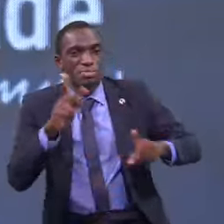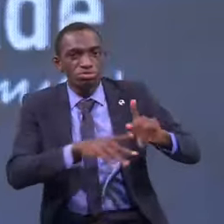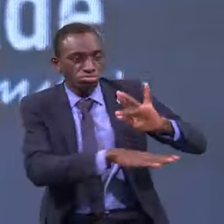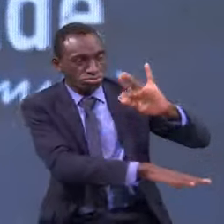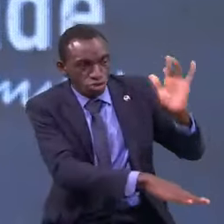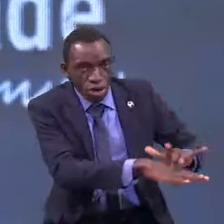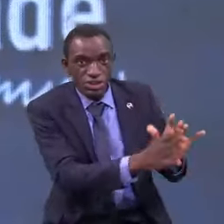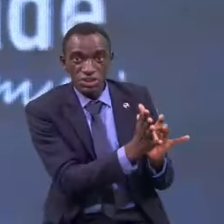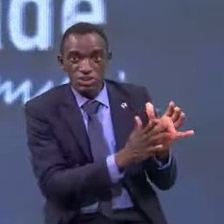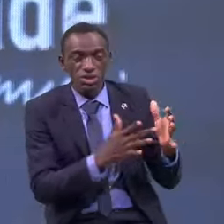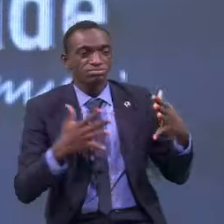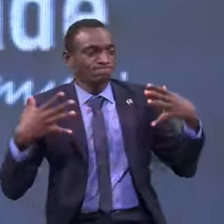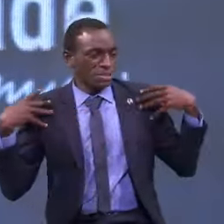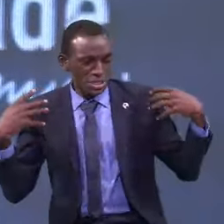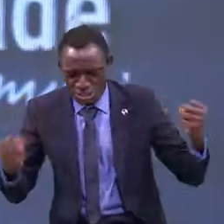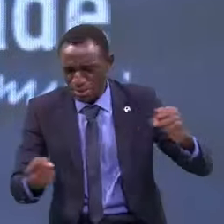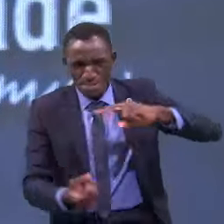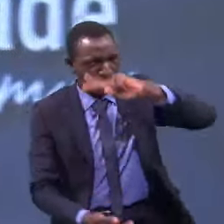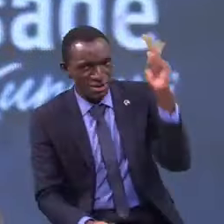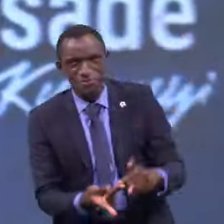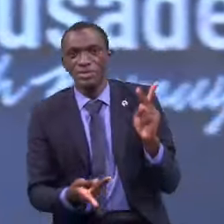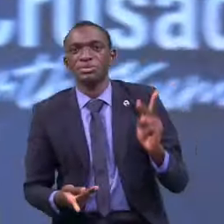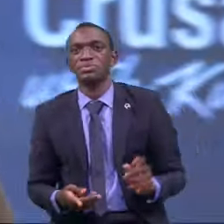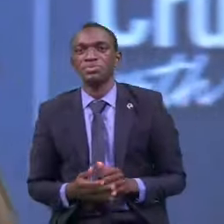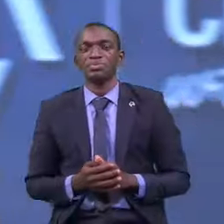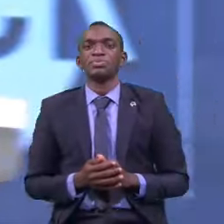made perfectly whole.